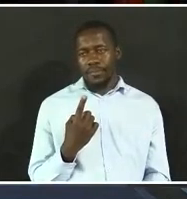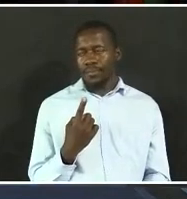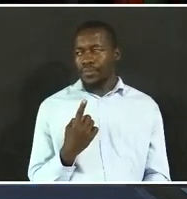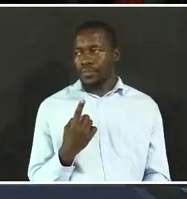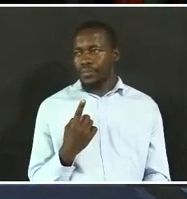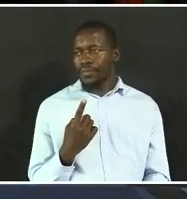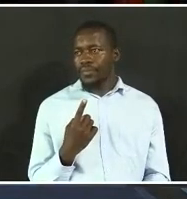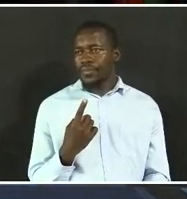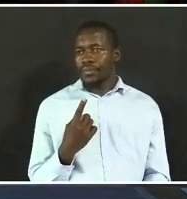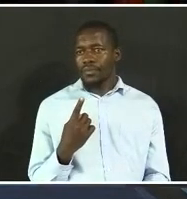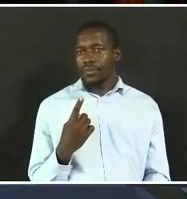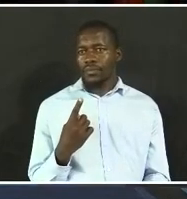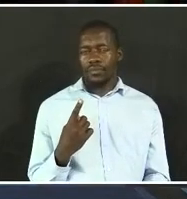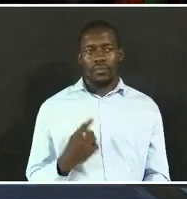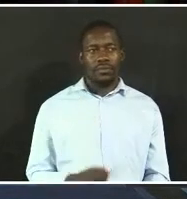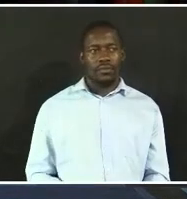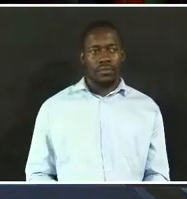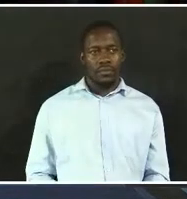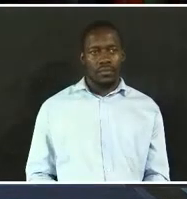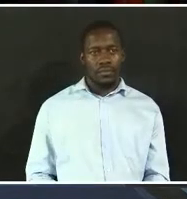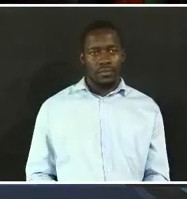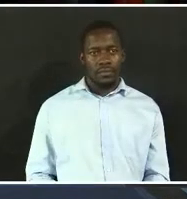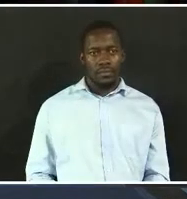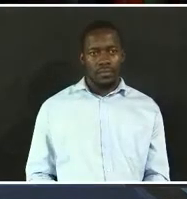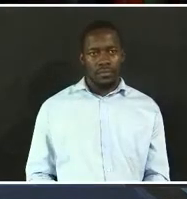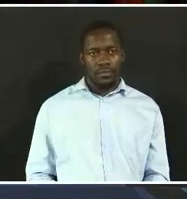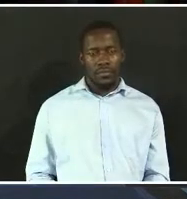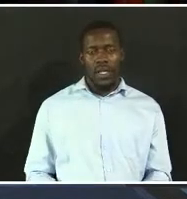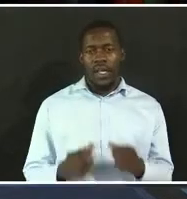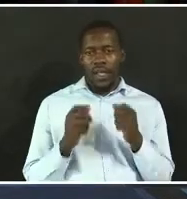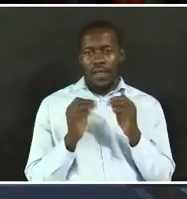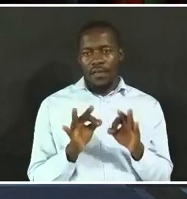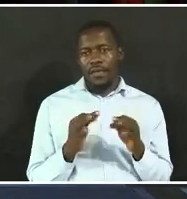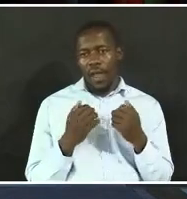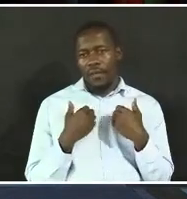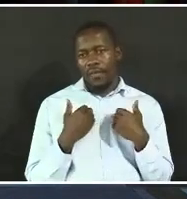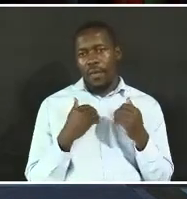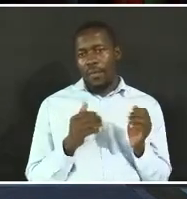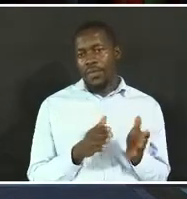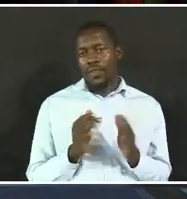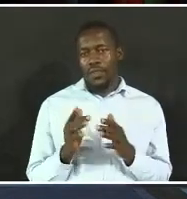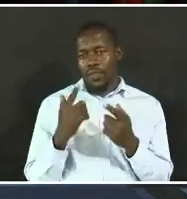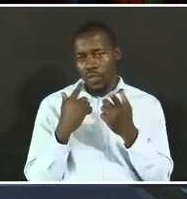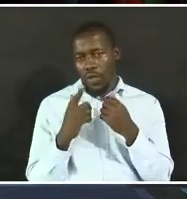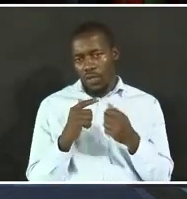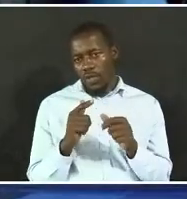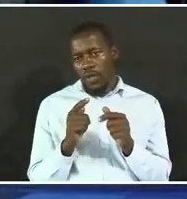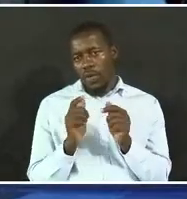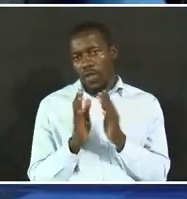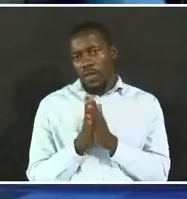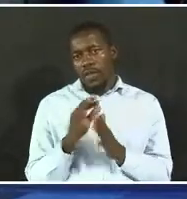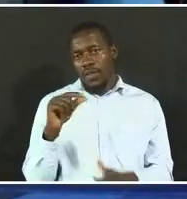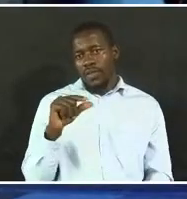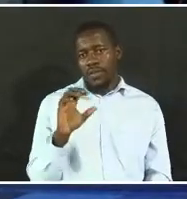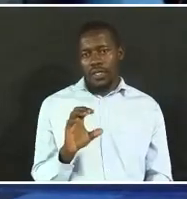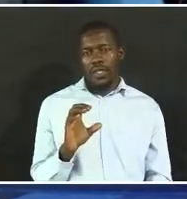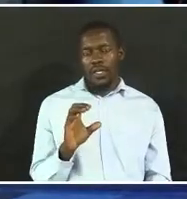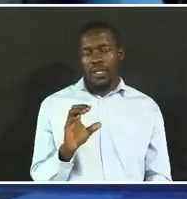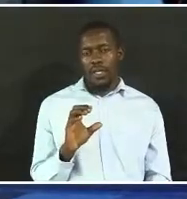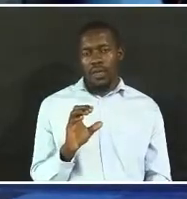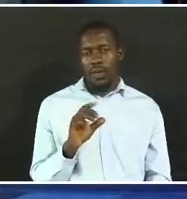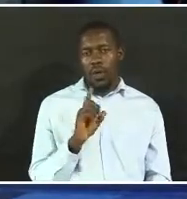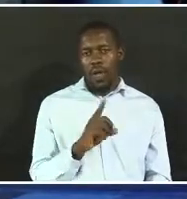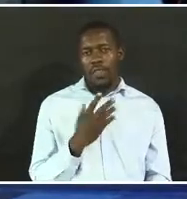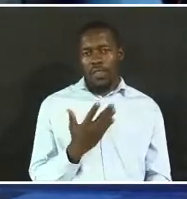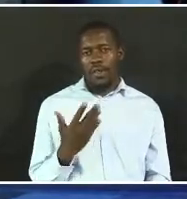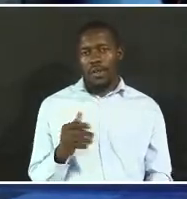to talk to the GC or our church, one thing that I would have wanted to be changed is the name